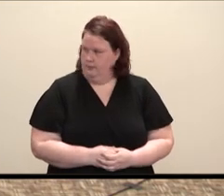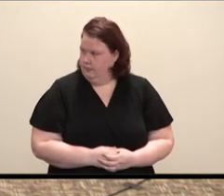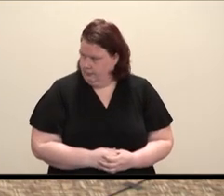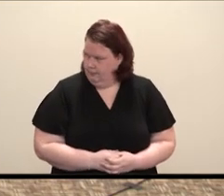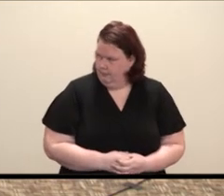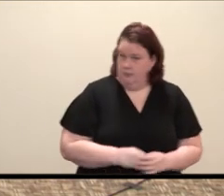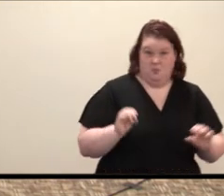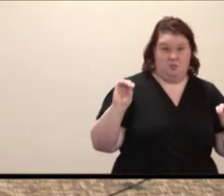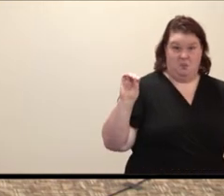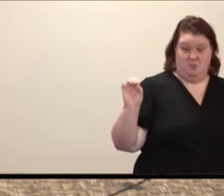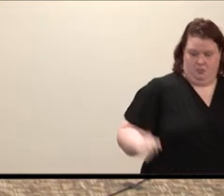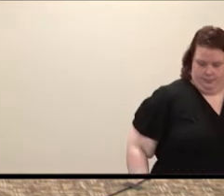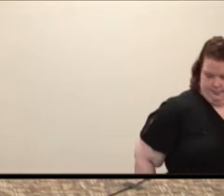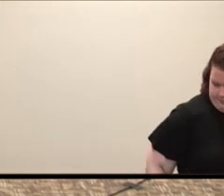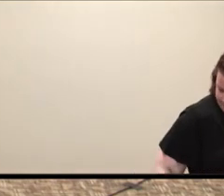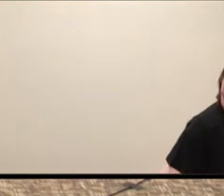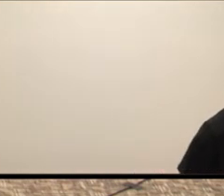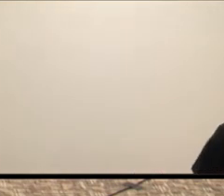No questions?